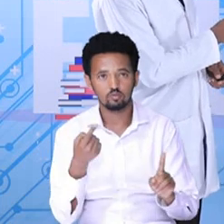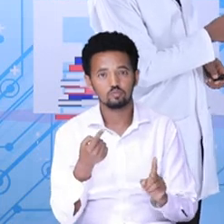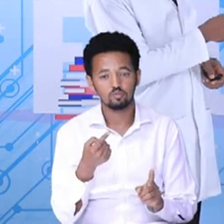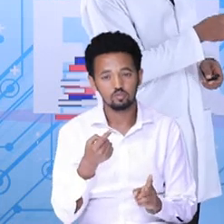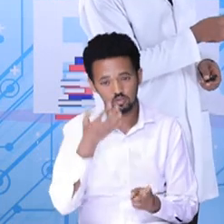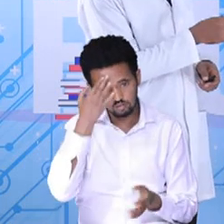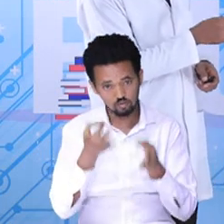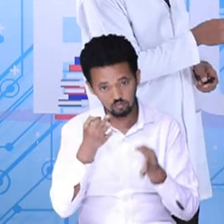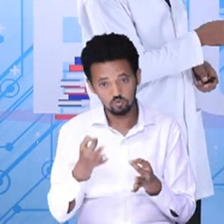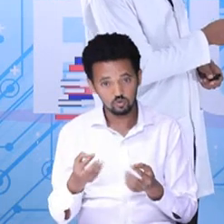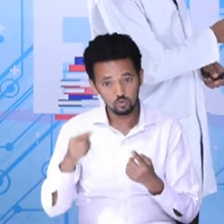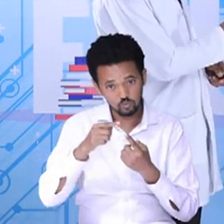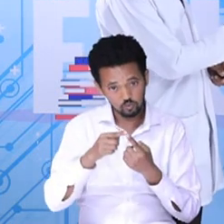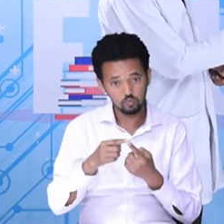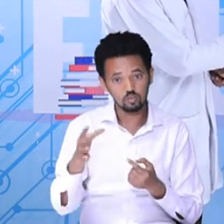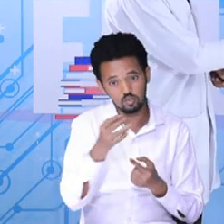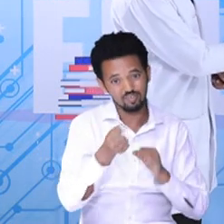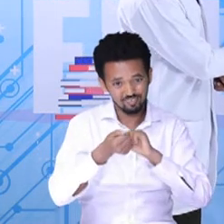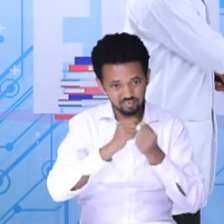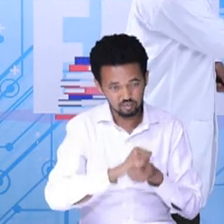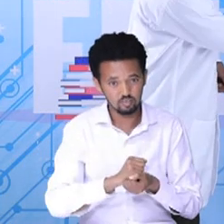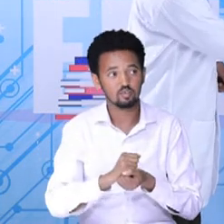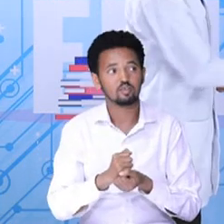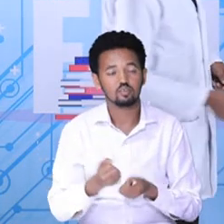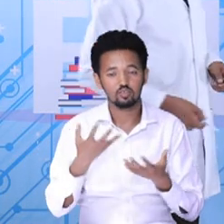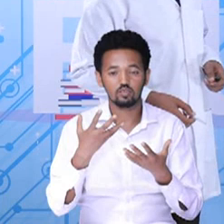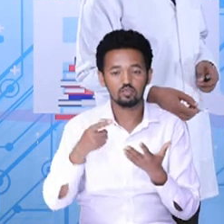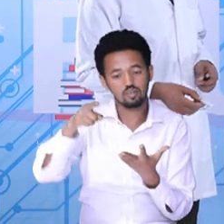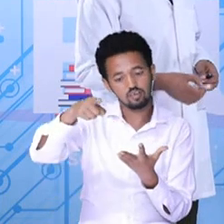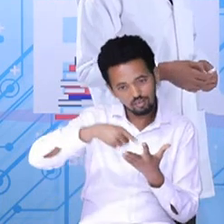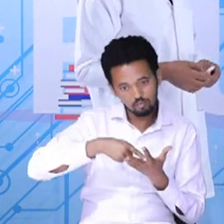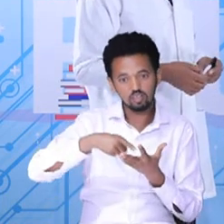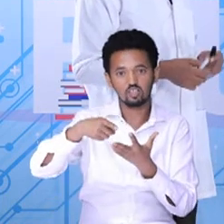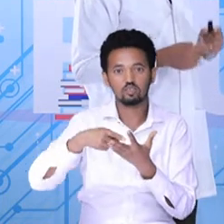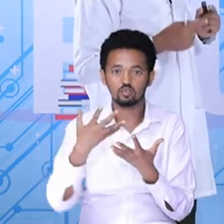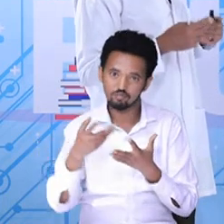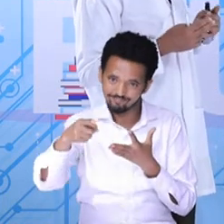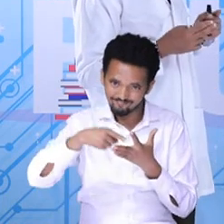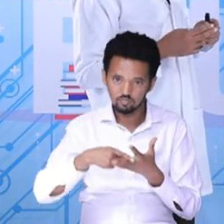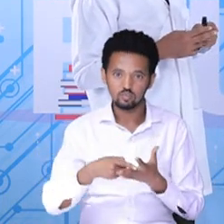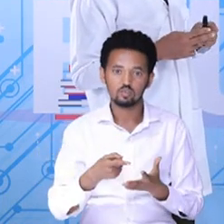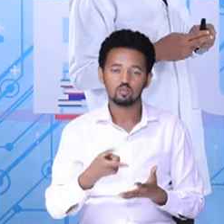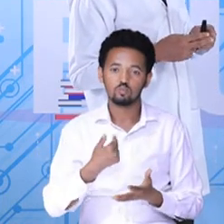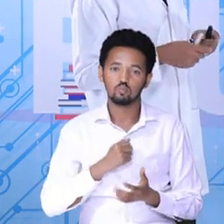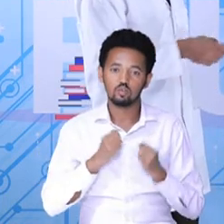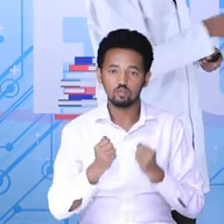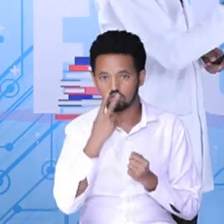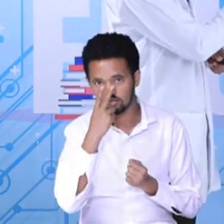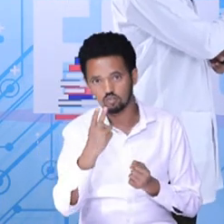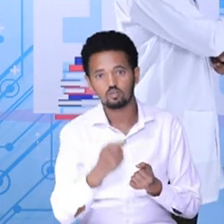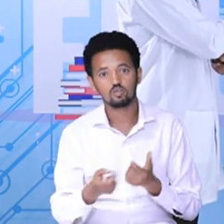If you want to see the change on the net migration, you can see two important